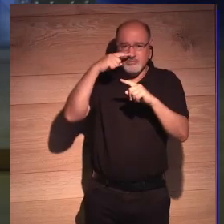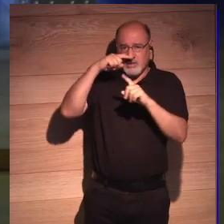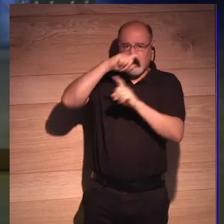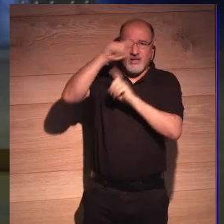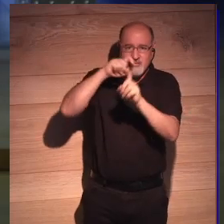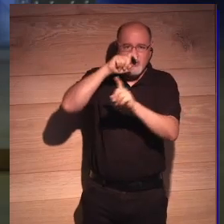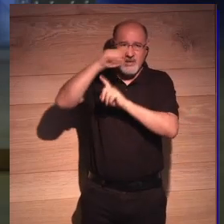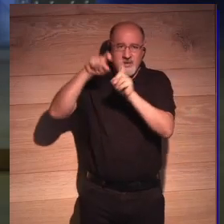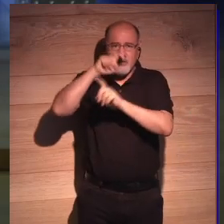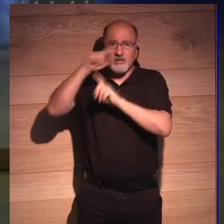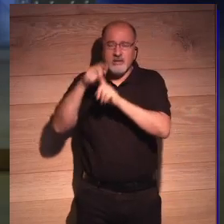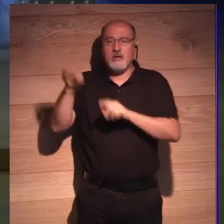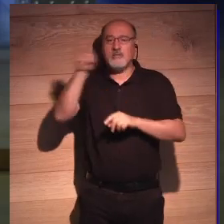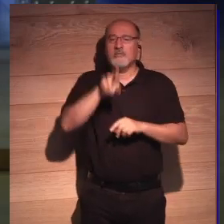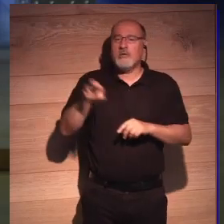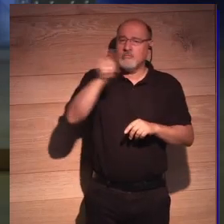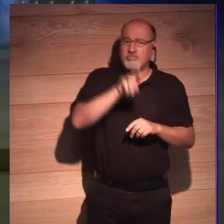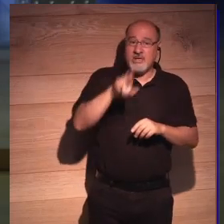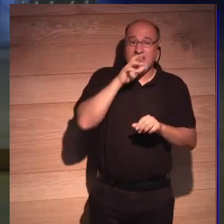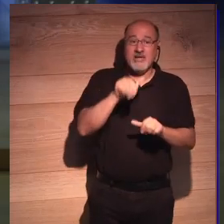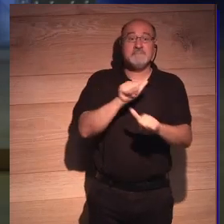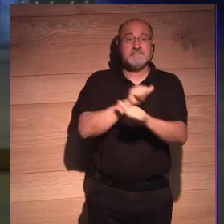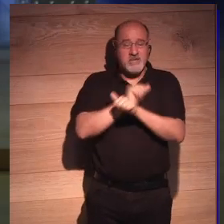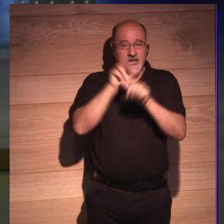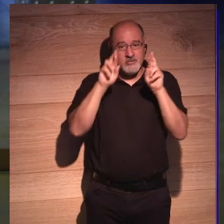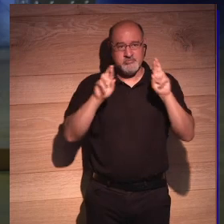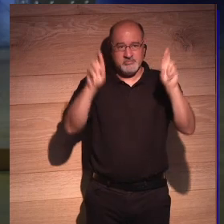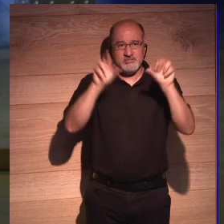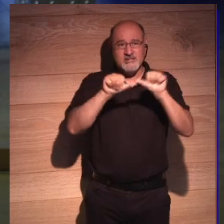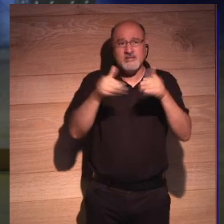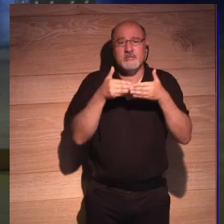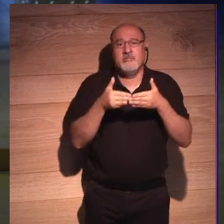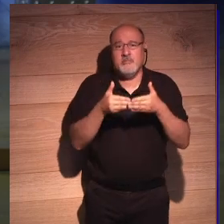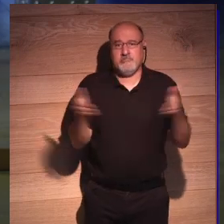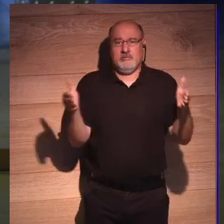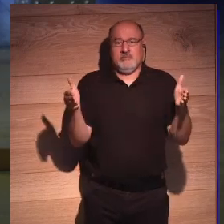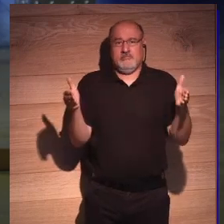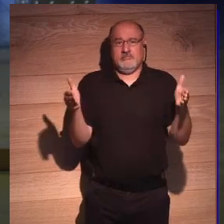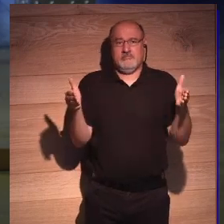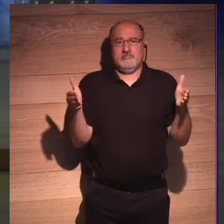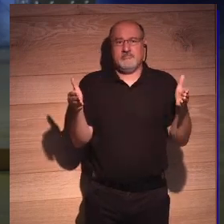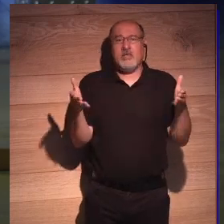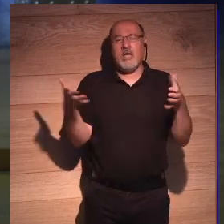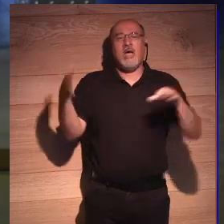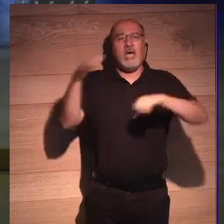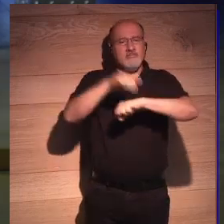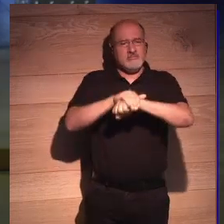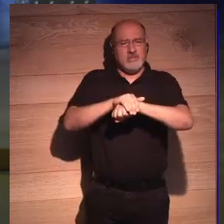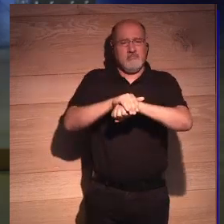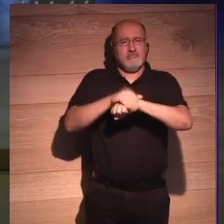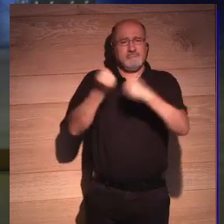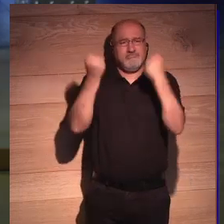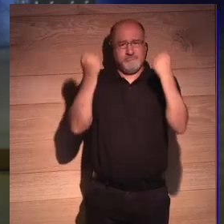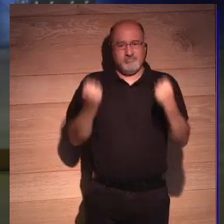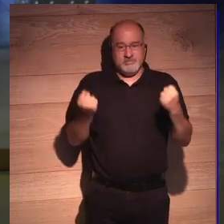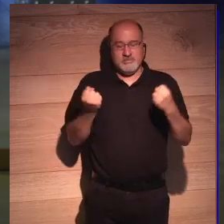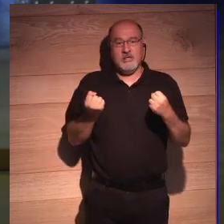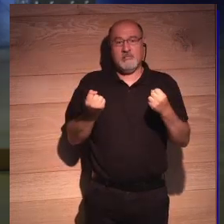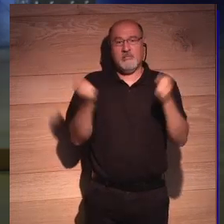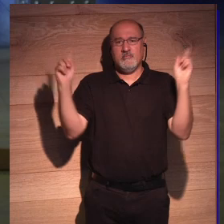time. So we will be repeating the festival, and we hope for this to be the beginning of a beautiful